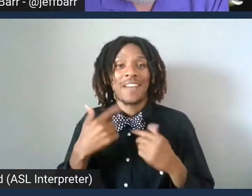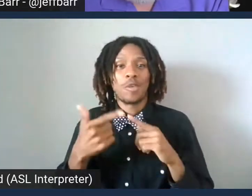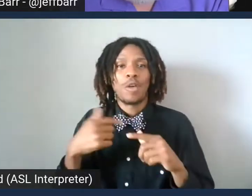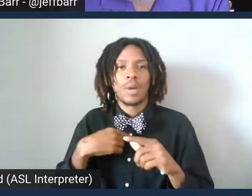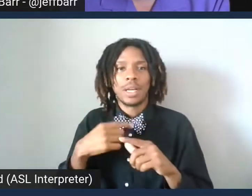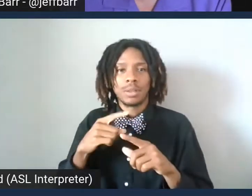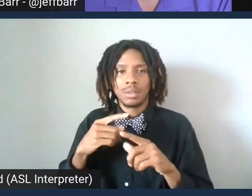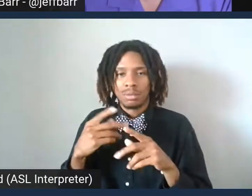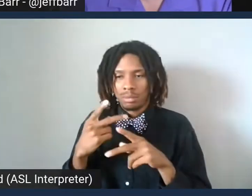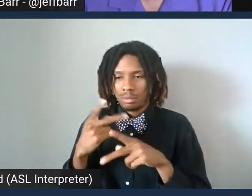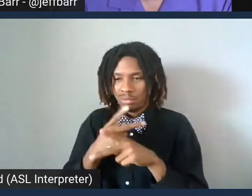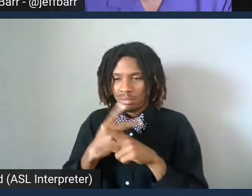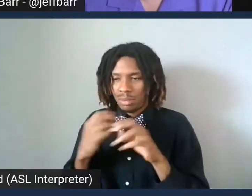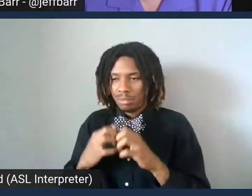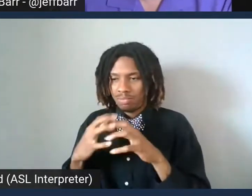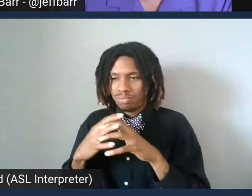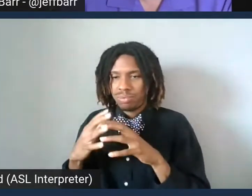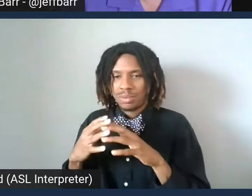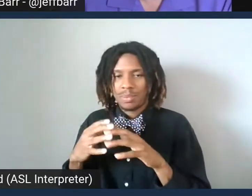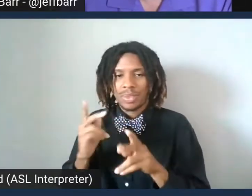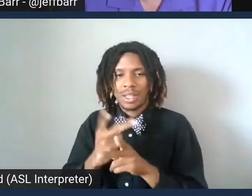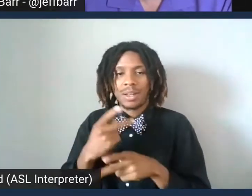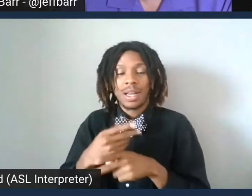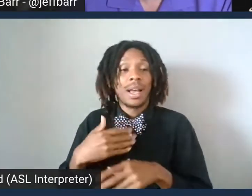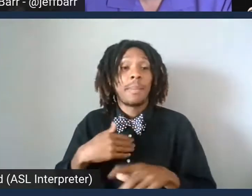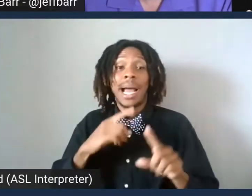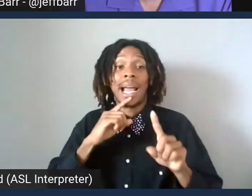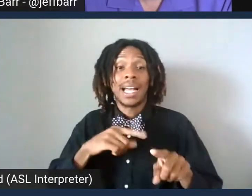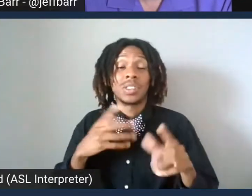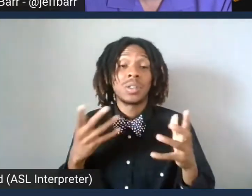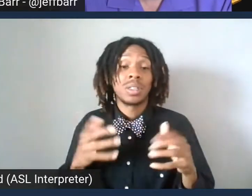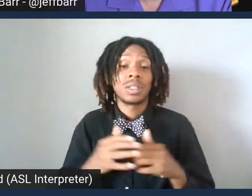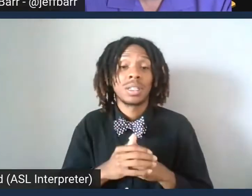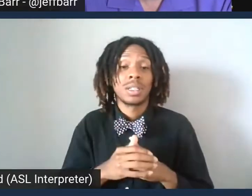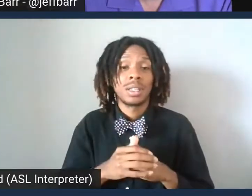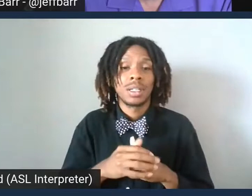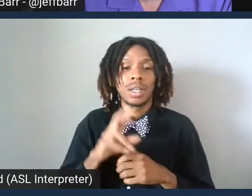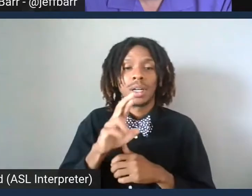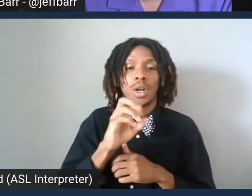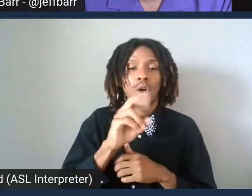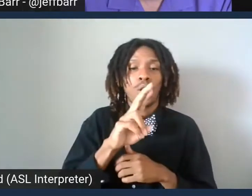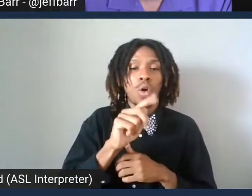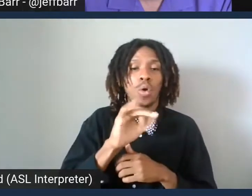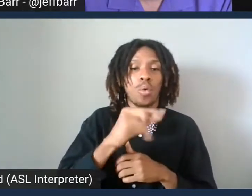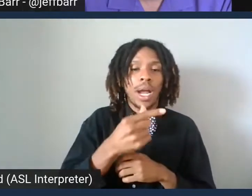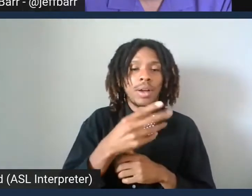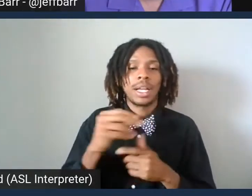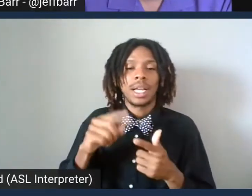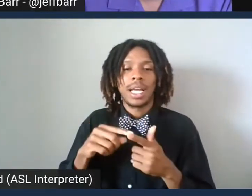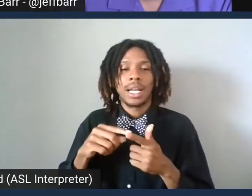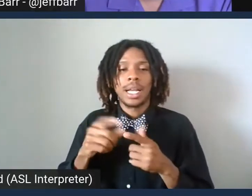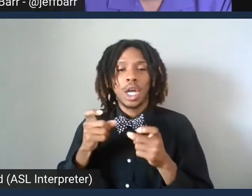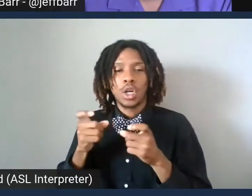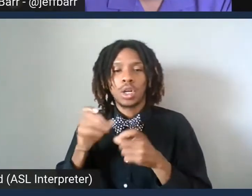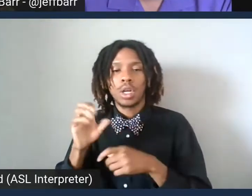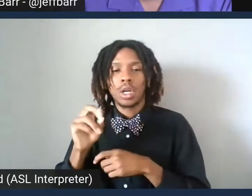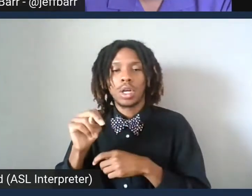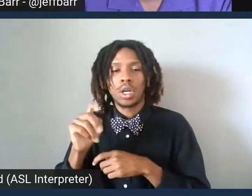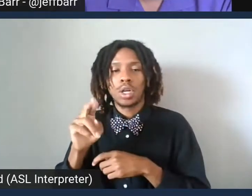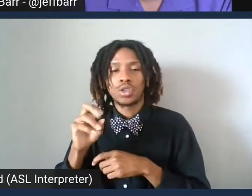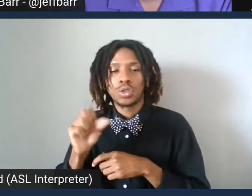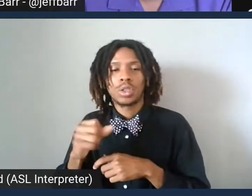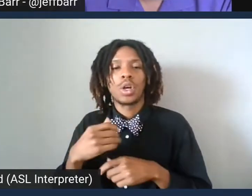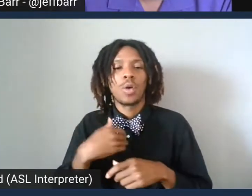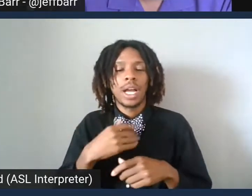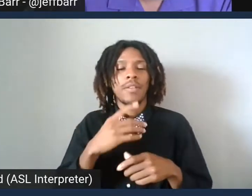well. And our answer to that is routing controls. So Divya talked about readiness checks, which help